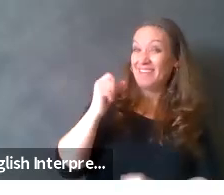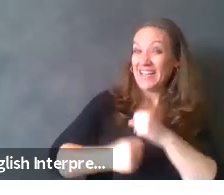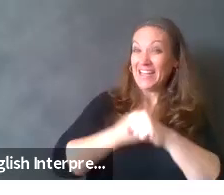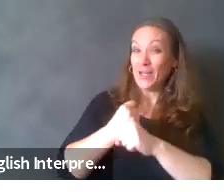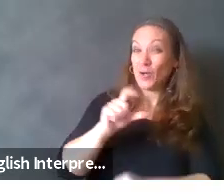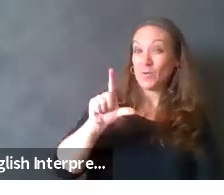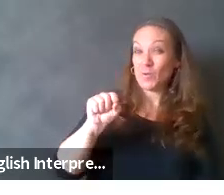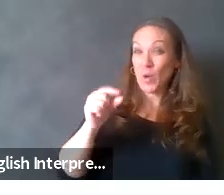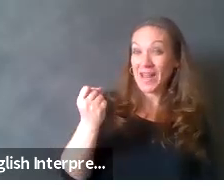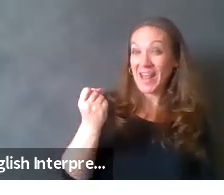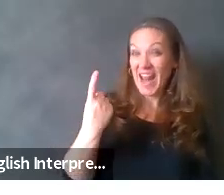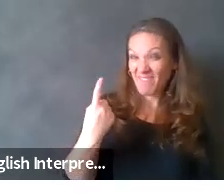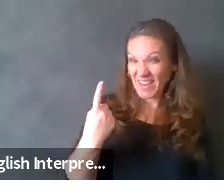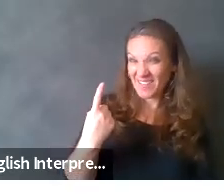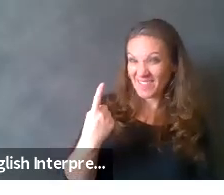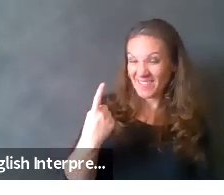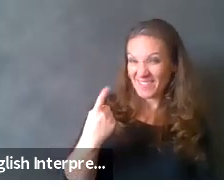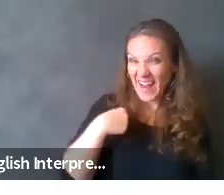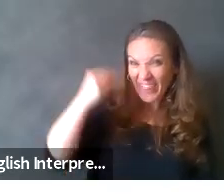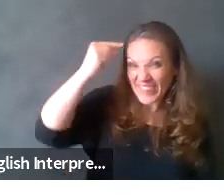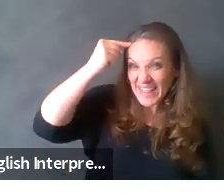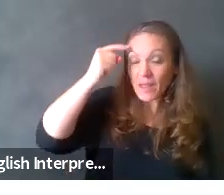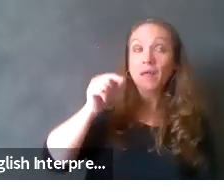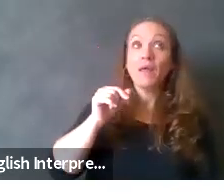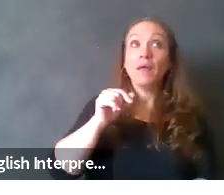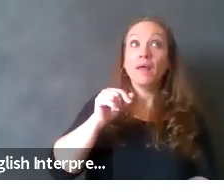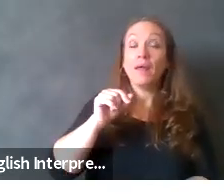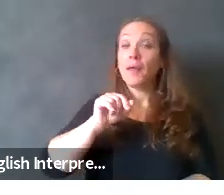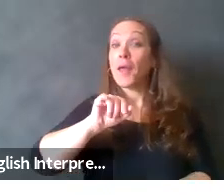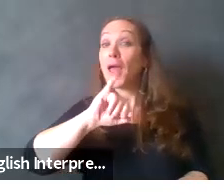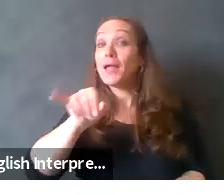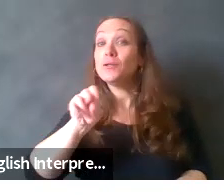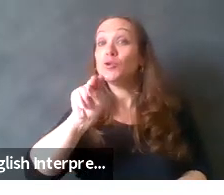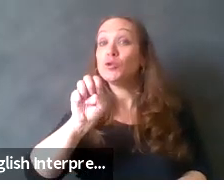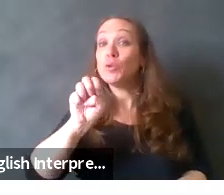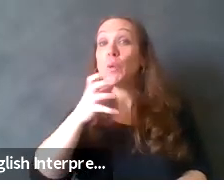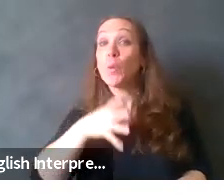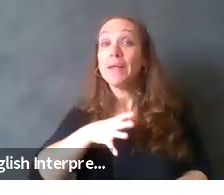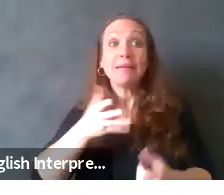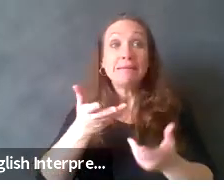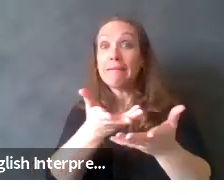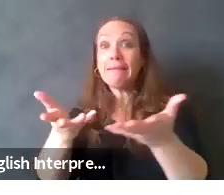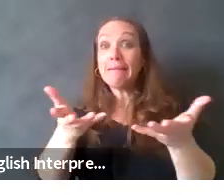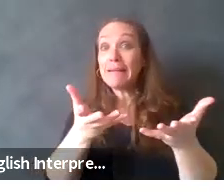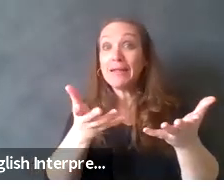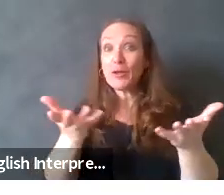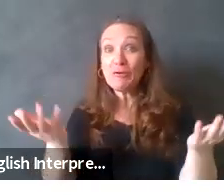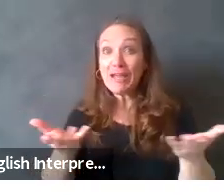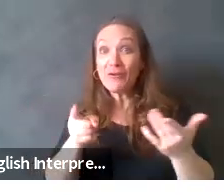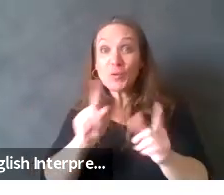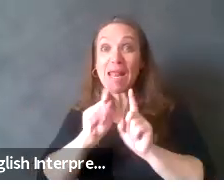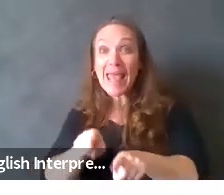but I believe, and if June, if you're on the line, you can answer in the chat. I